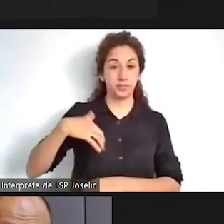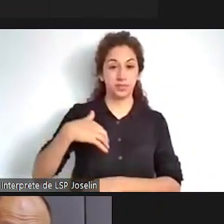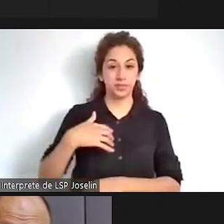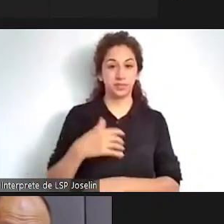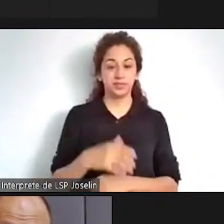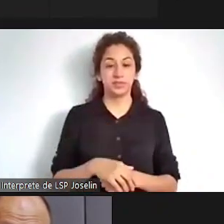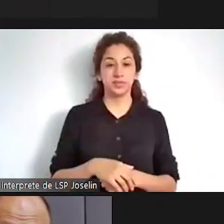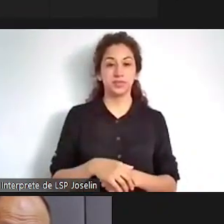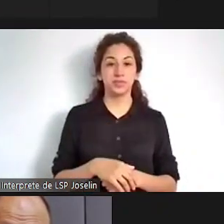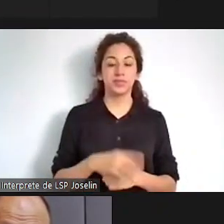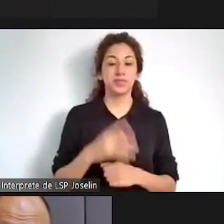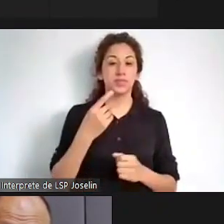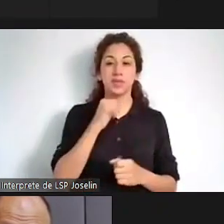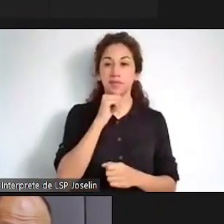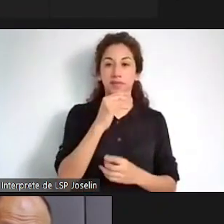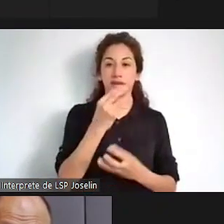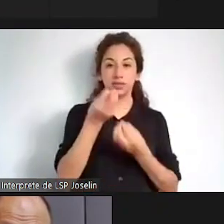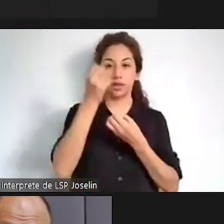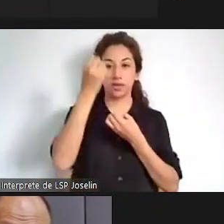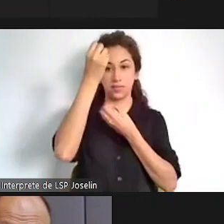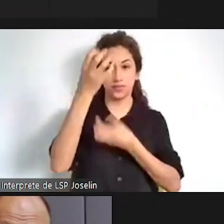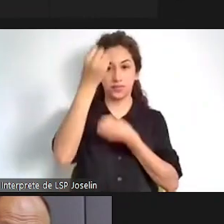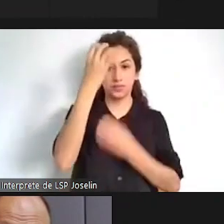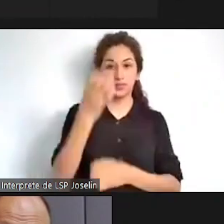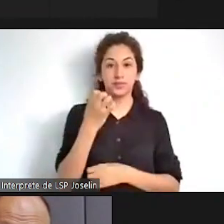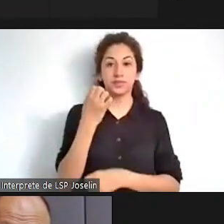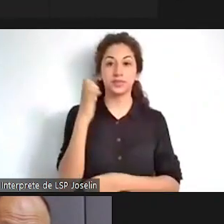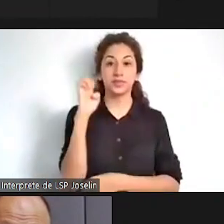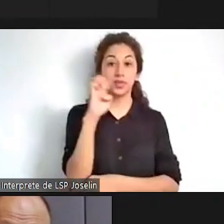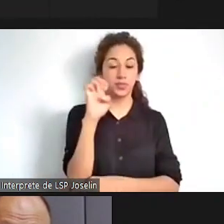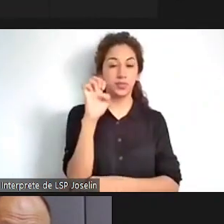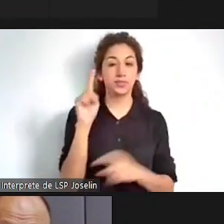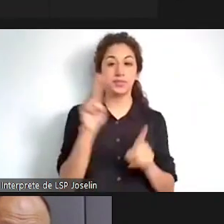peru and argentina mexico i don't have enough